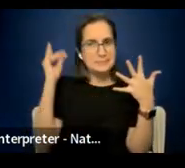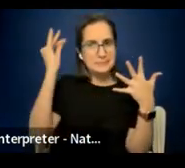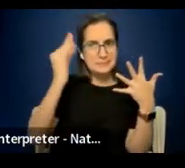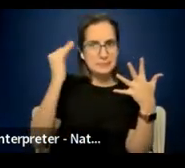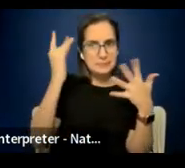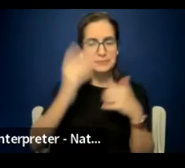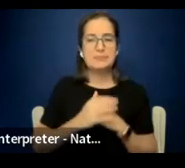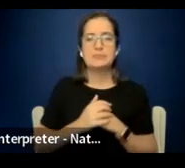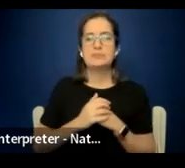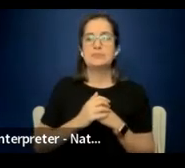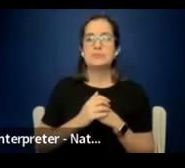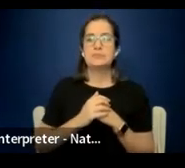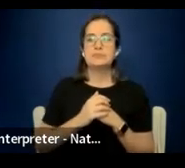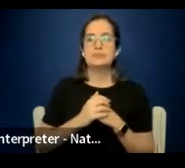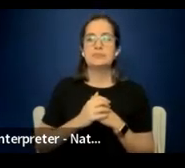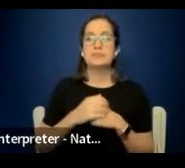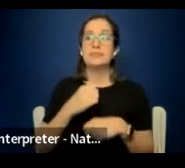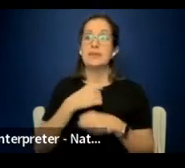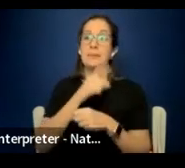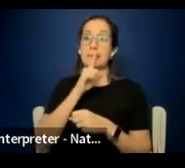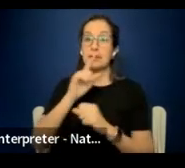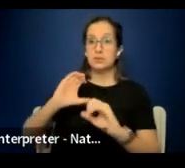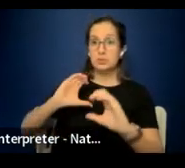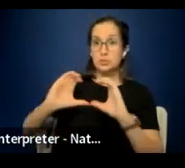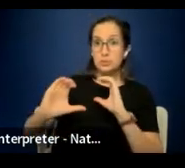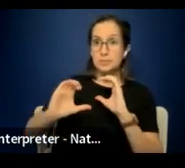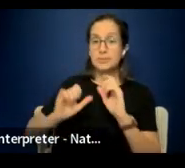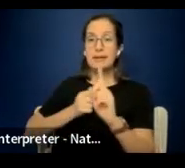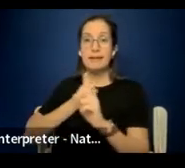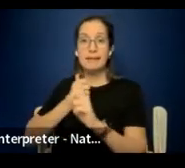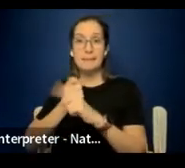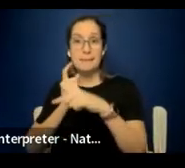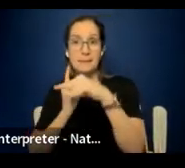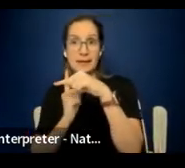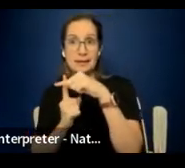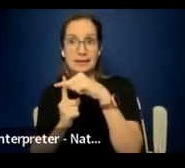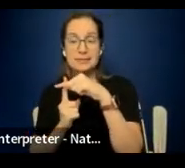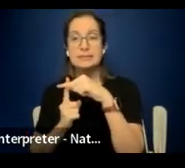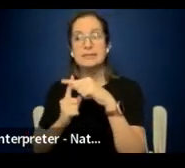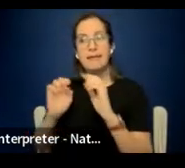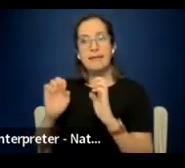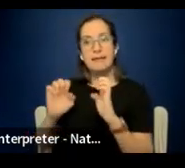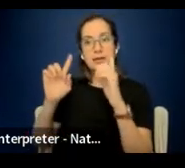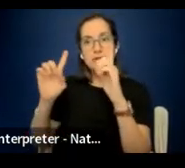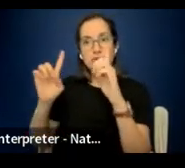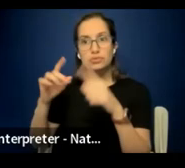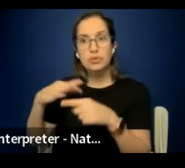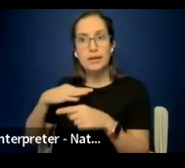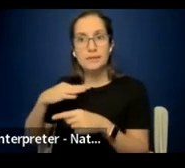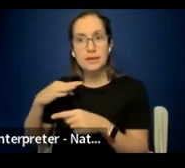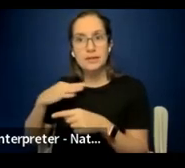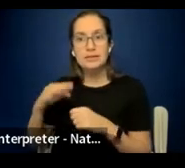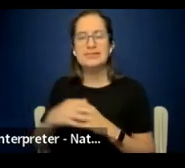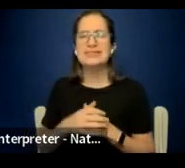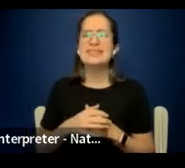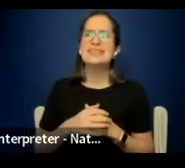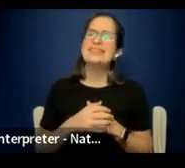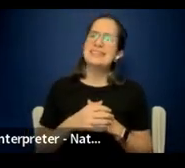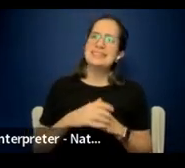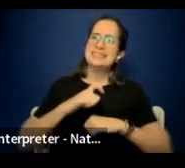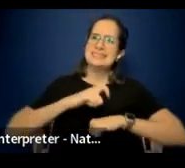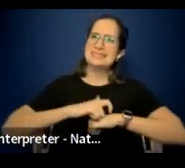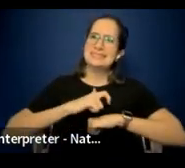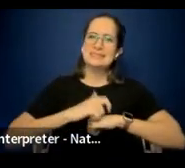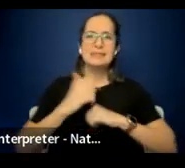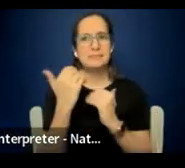to communicate impact and educate volunteers. Limit the length. People only have so much sort of that they can do on a Zoom.